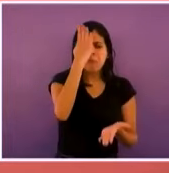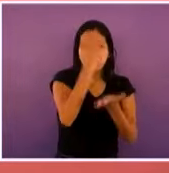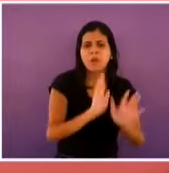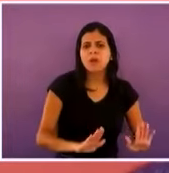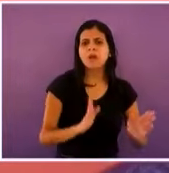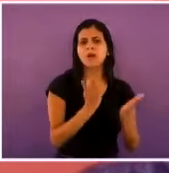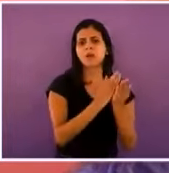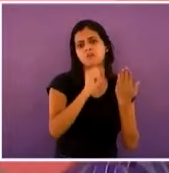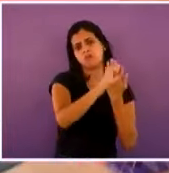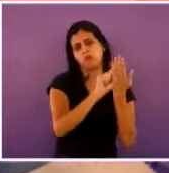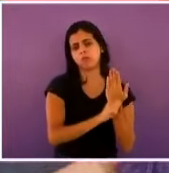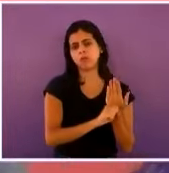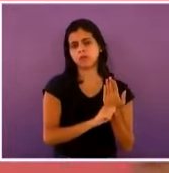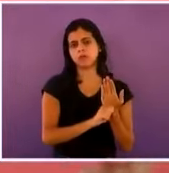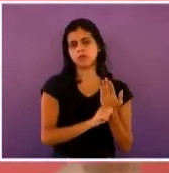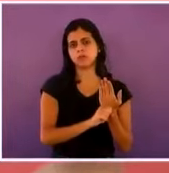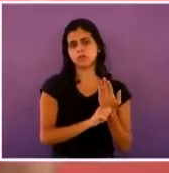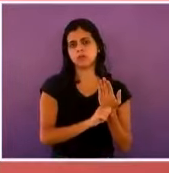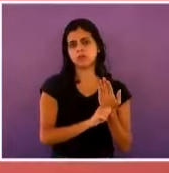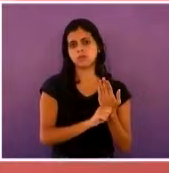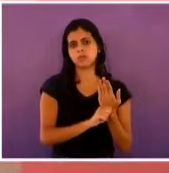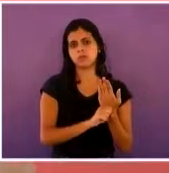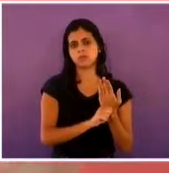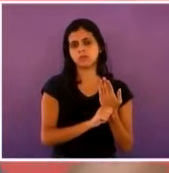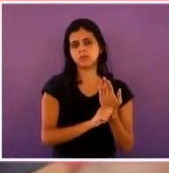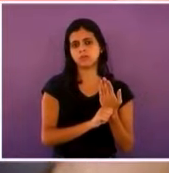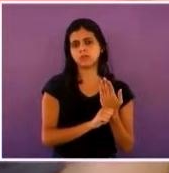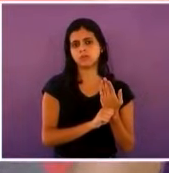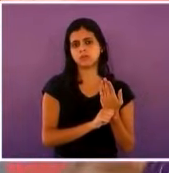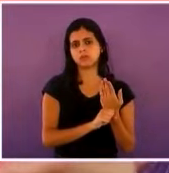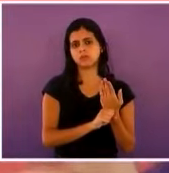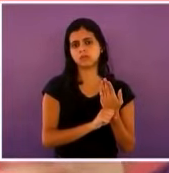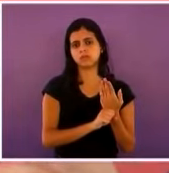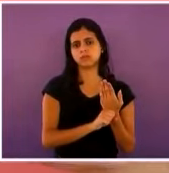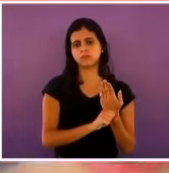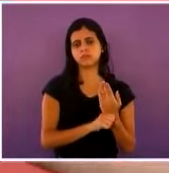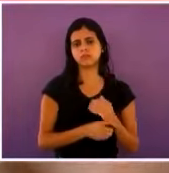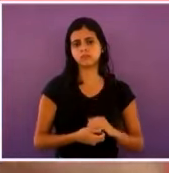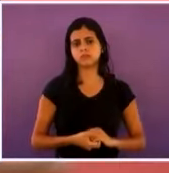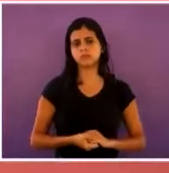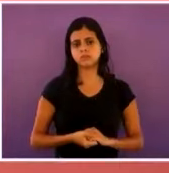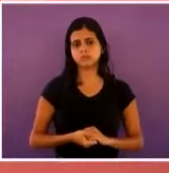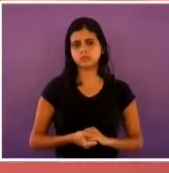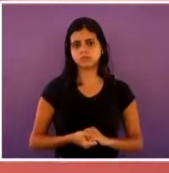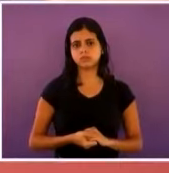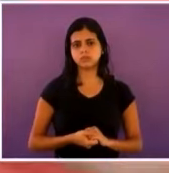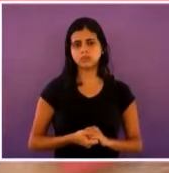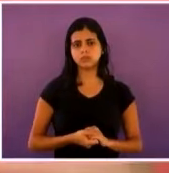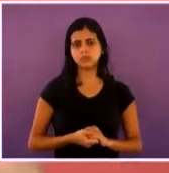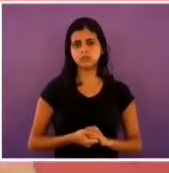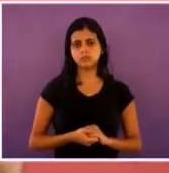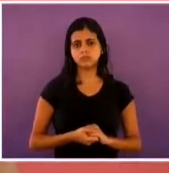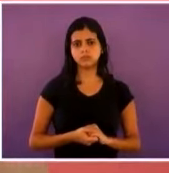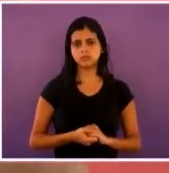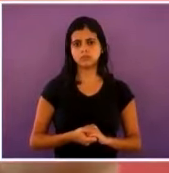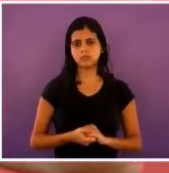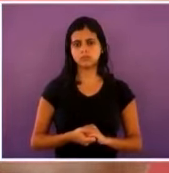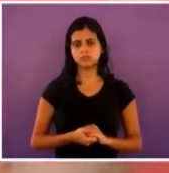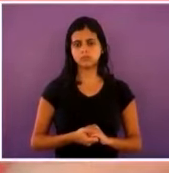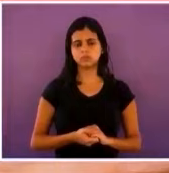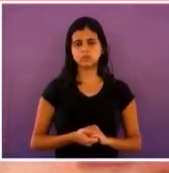por toda a Europa. And so he had a military background, and he formed a group